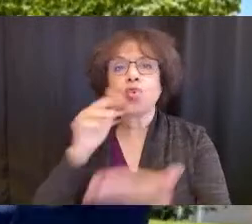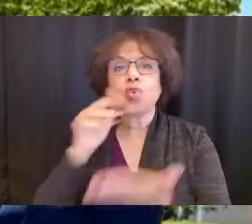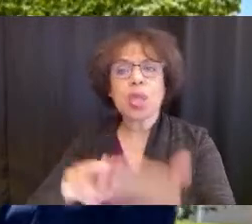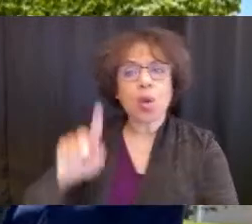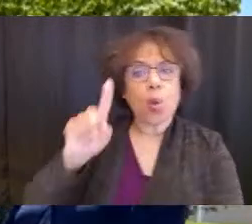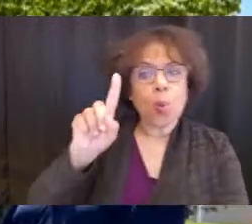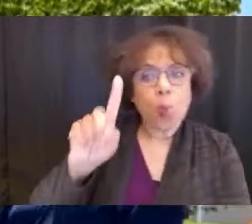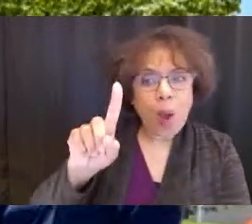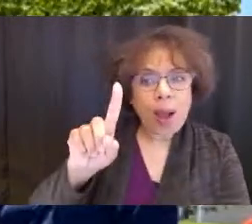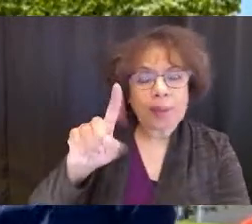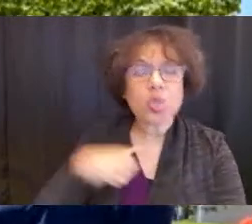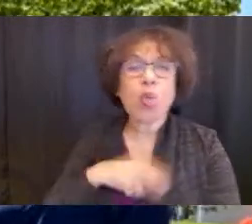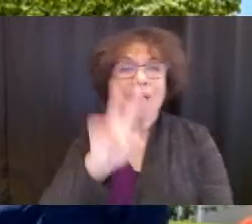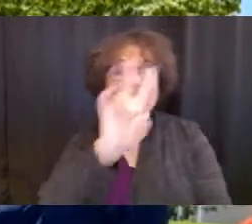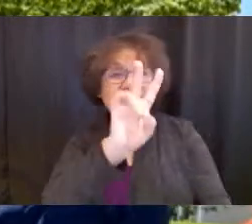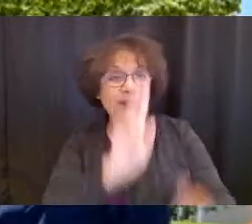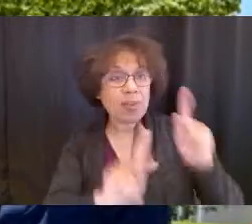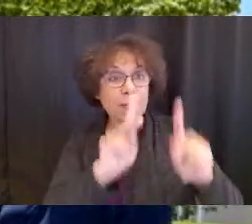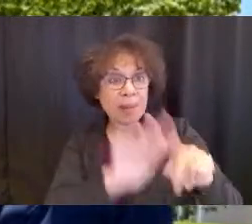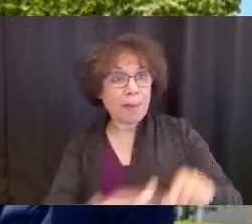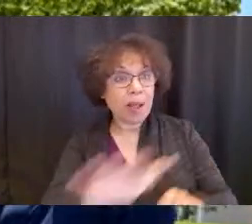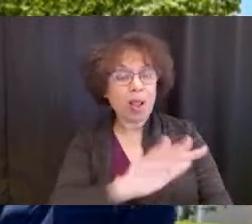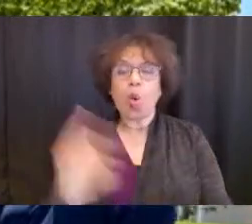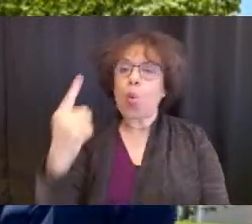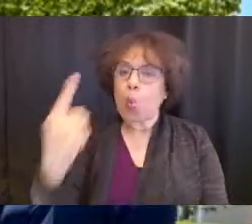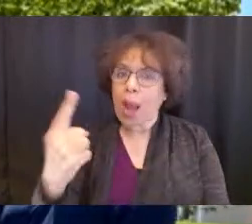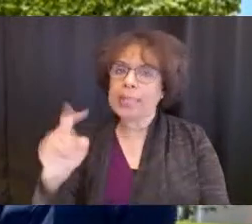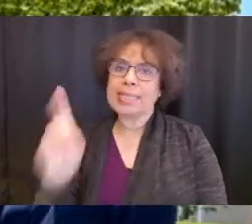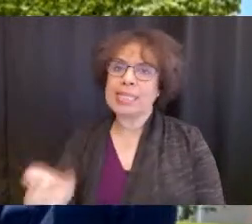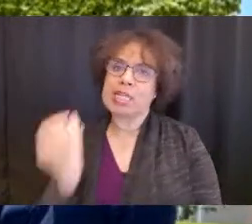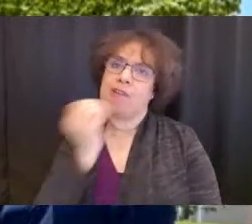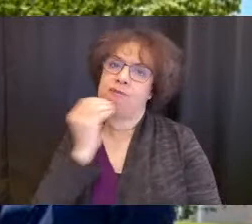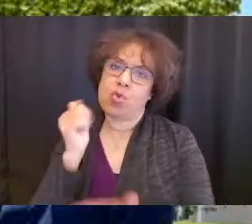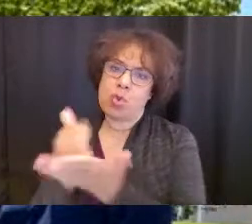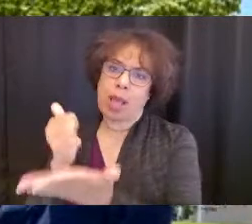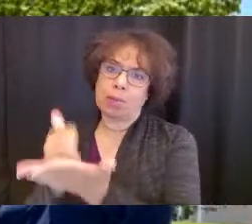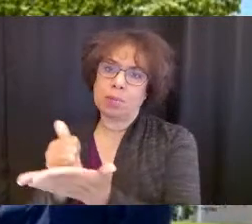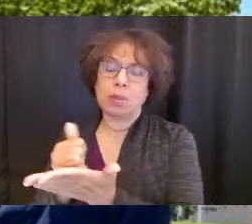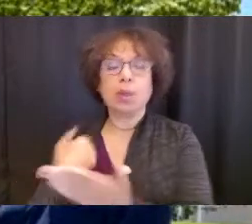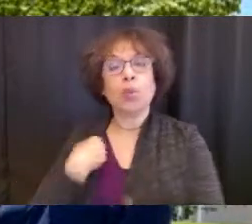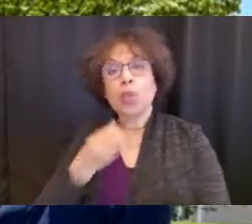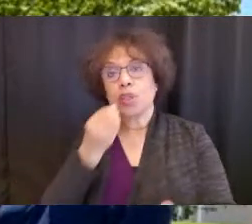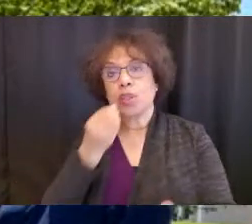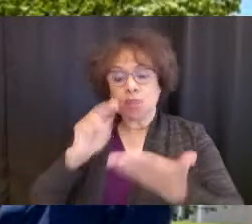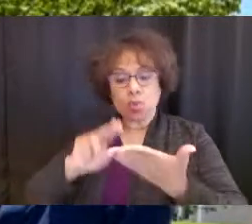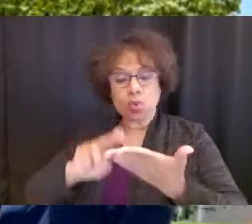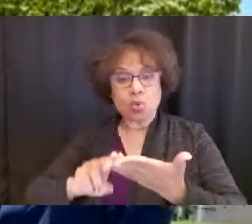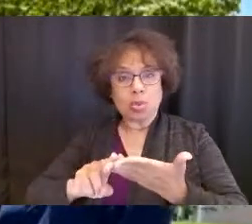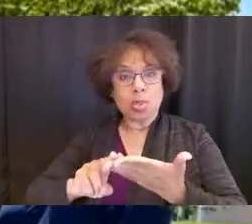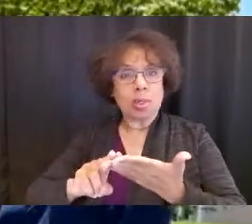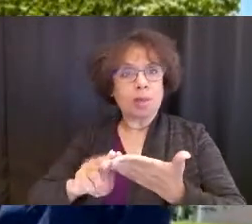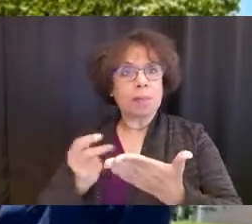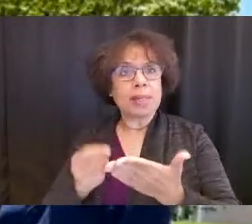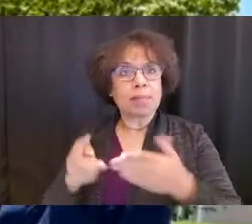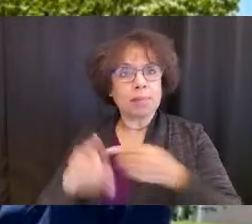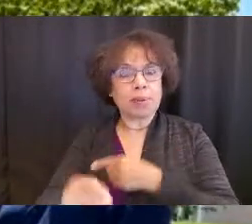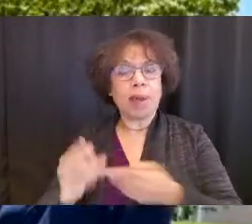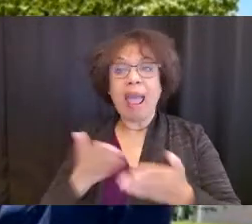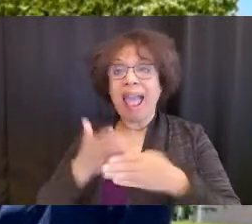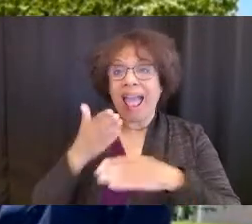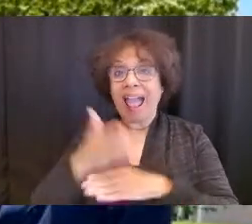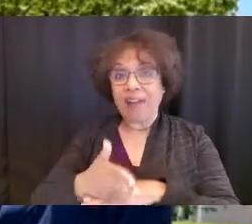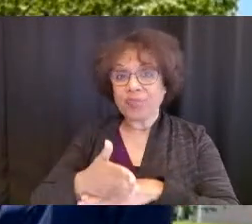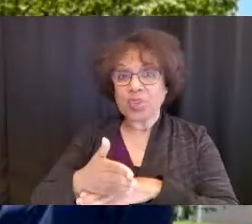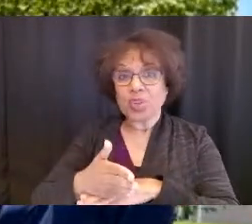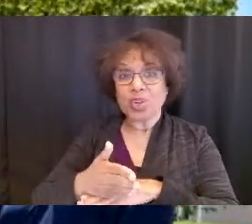in 7 residents across the Commonwealth. With the COVID-era SNAP benefits expiring, food insecurity after the pandemic